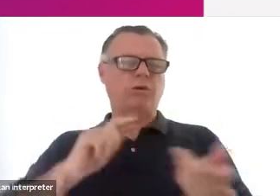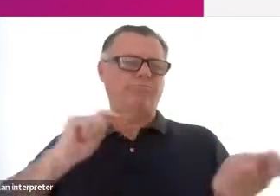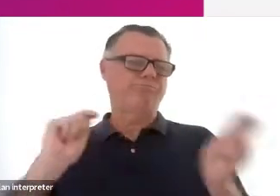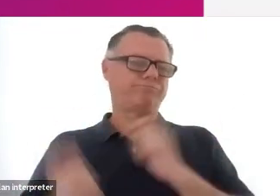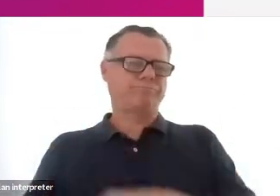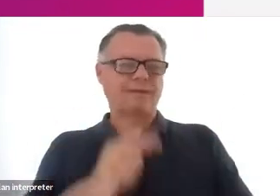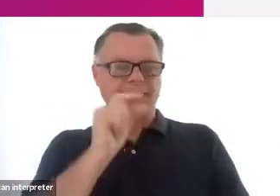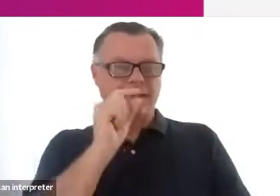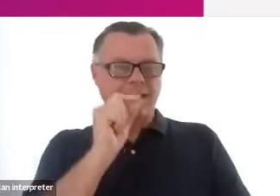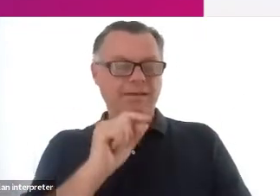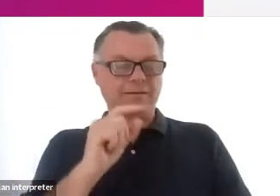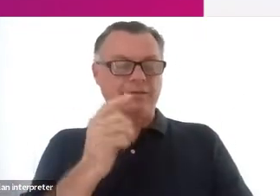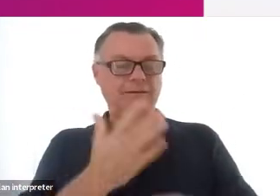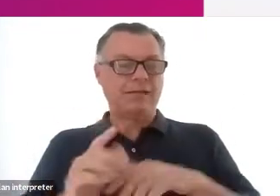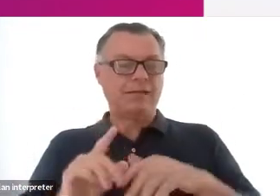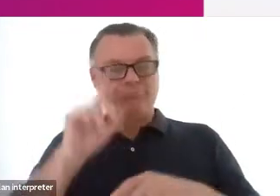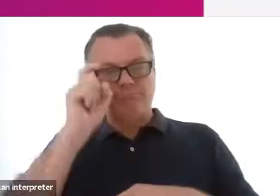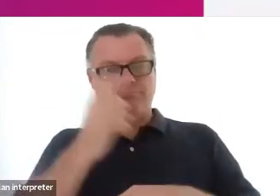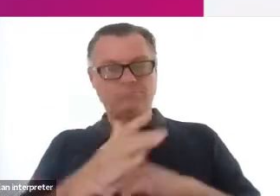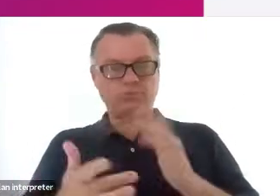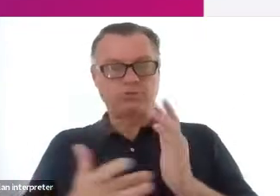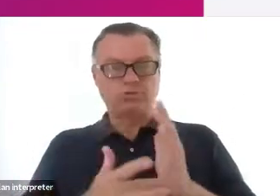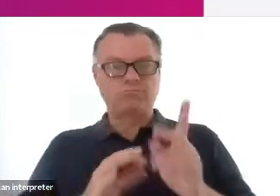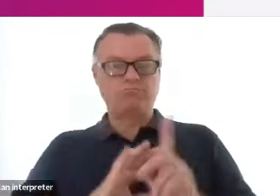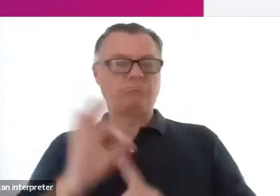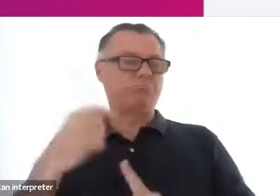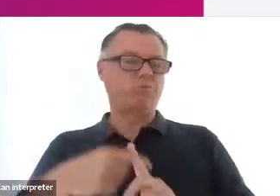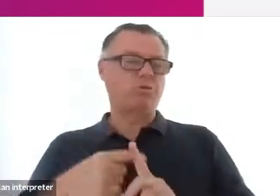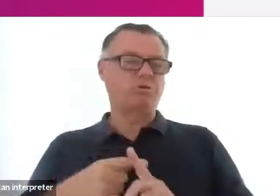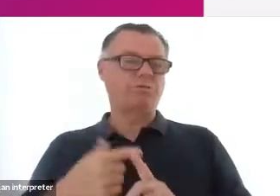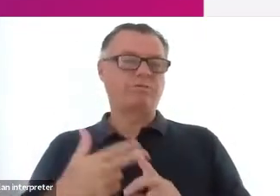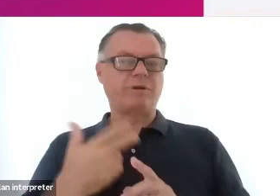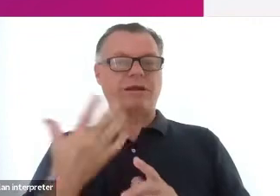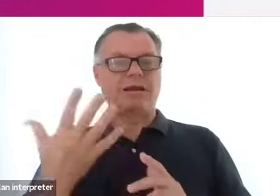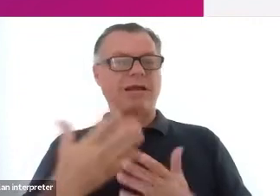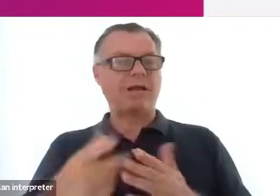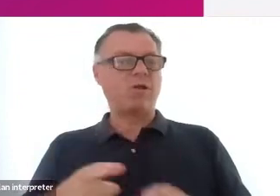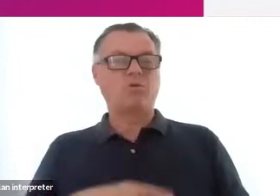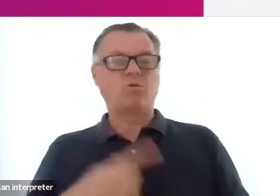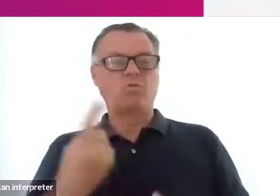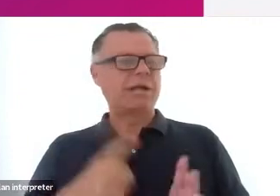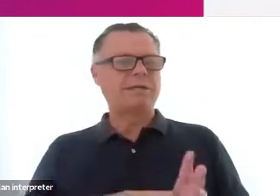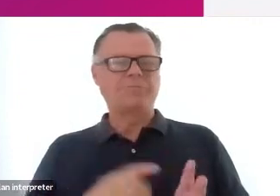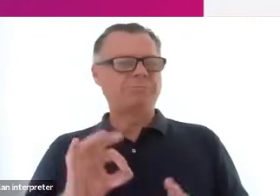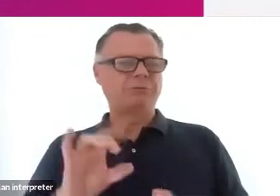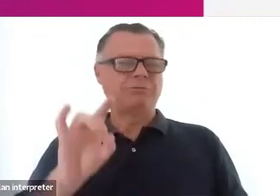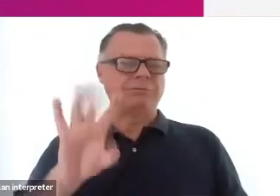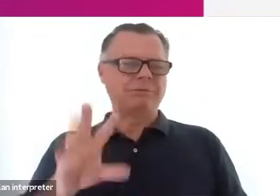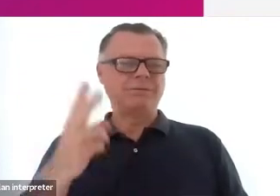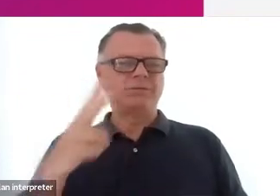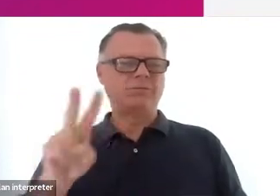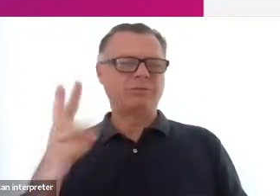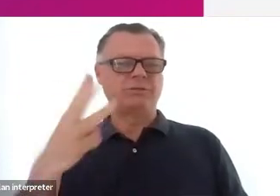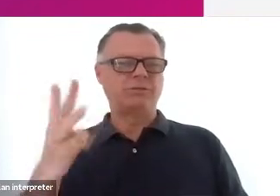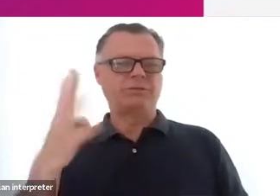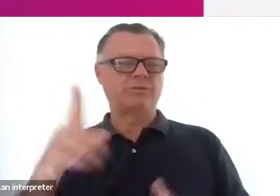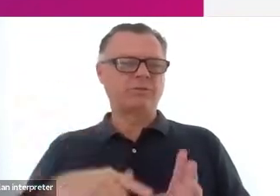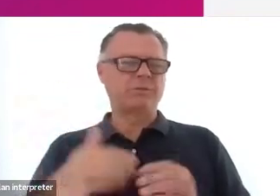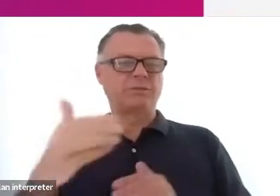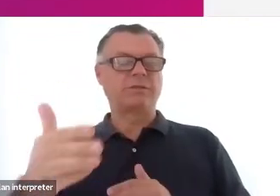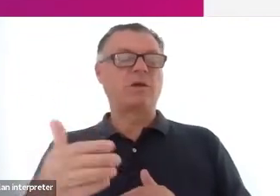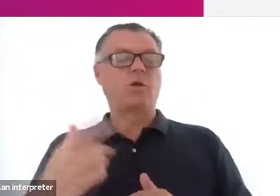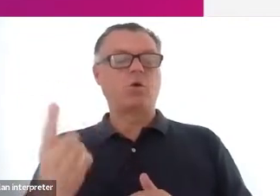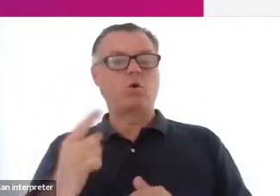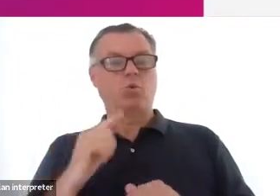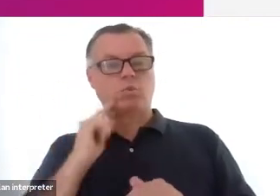that's being developed right now are going to impact for decades to come. And they're going to be built most likely by some of the